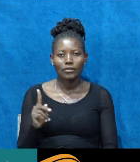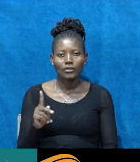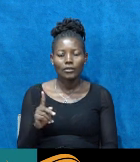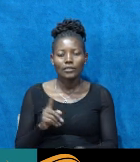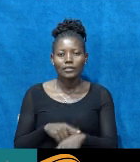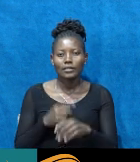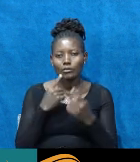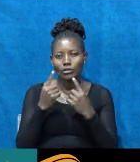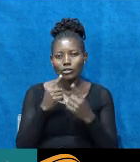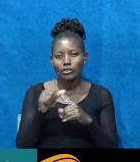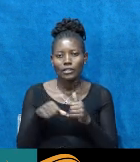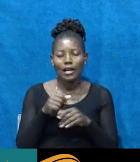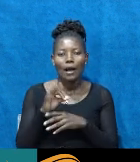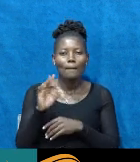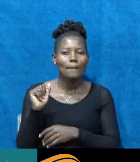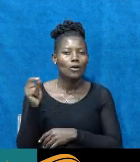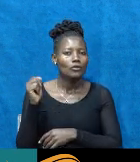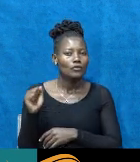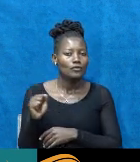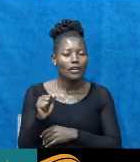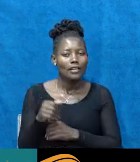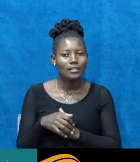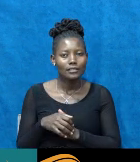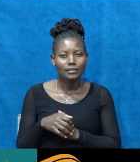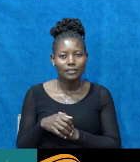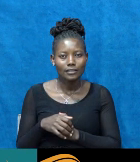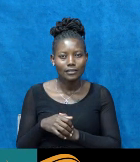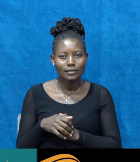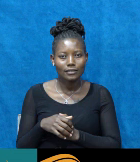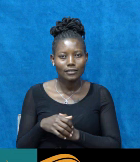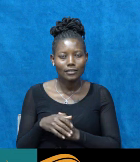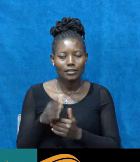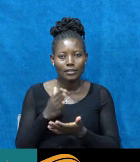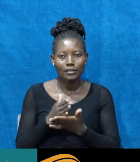much, first of all. You mentioned that